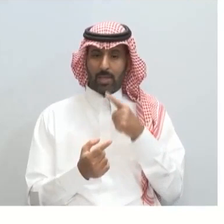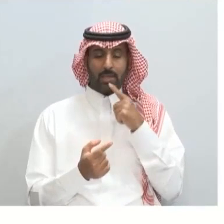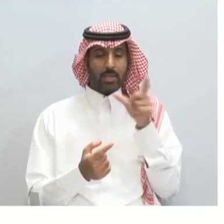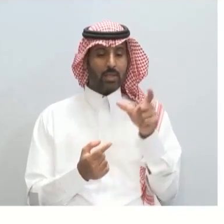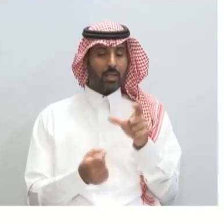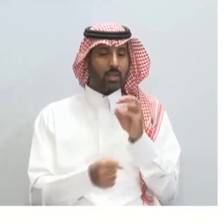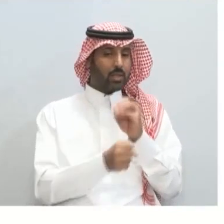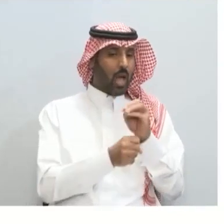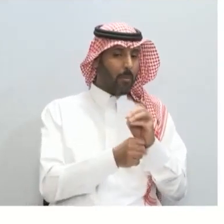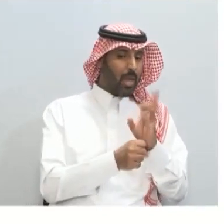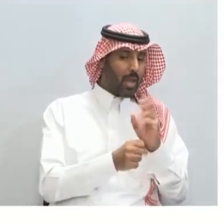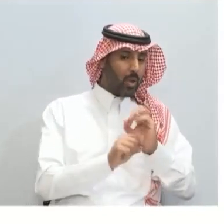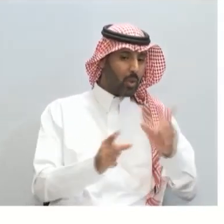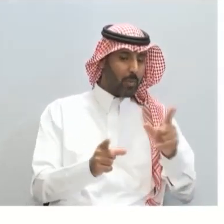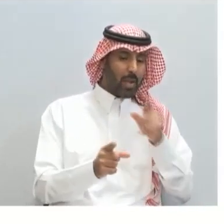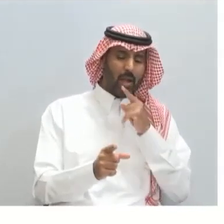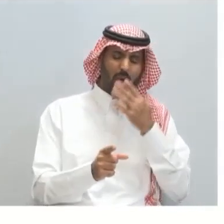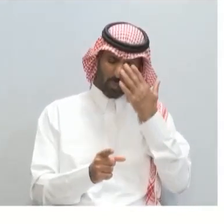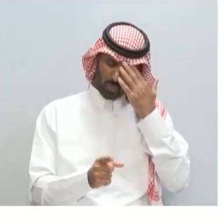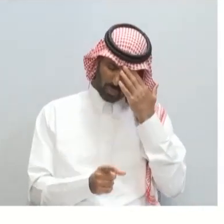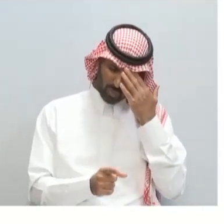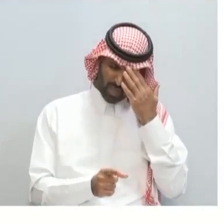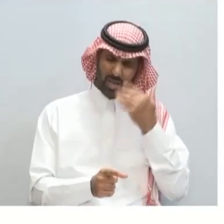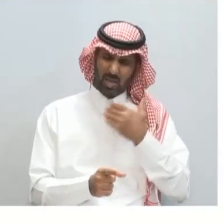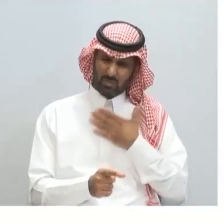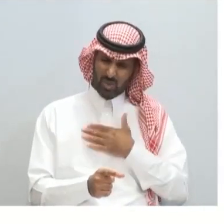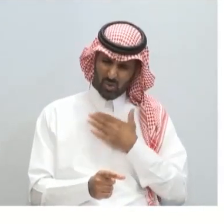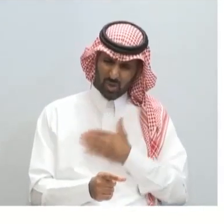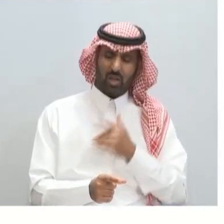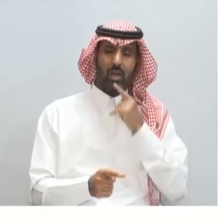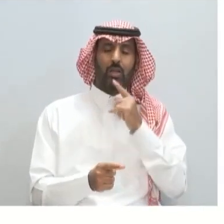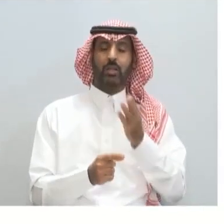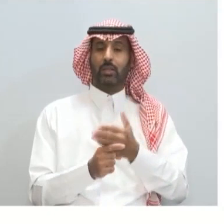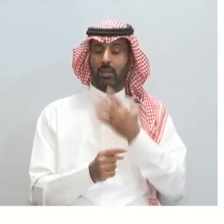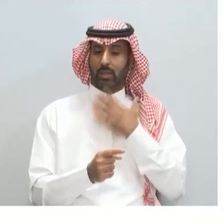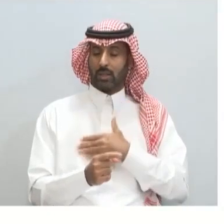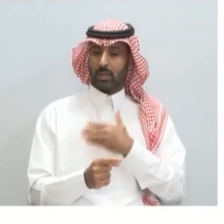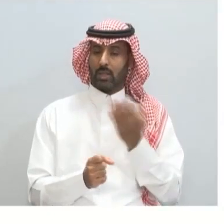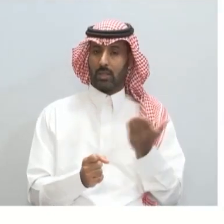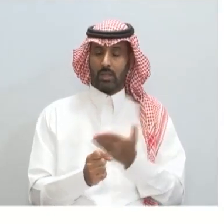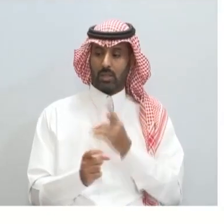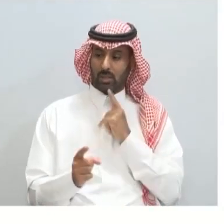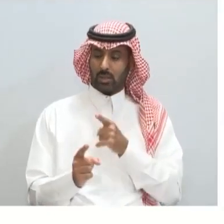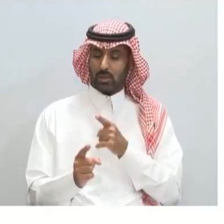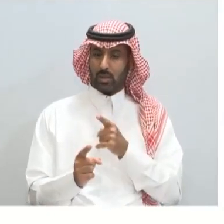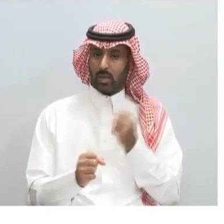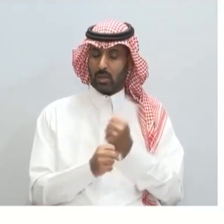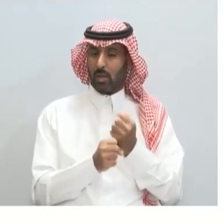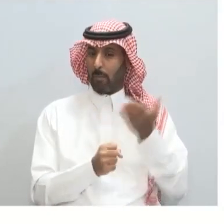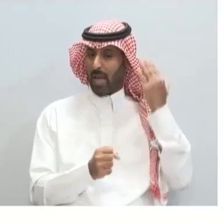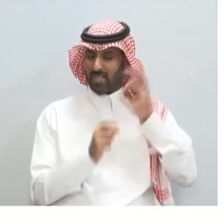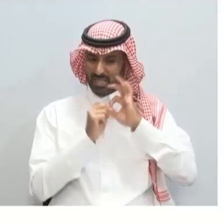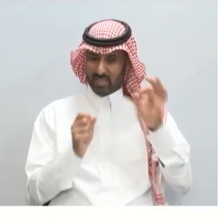express regret you regret something or criticism to criticize something the past